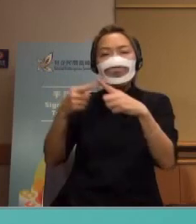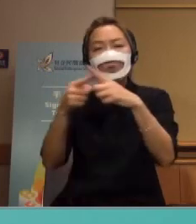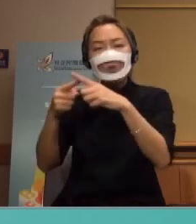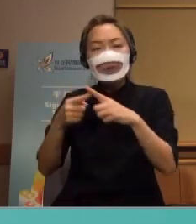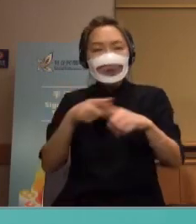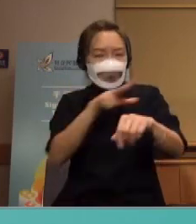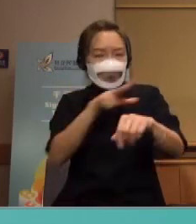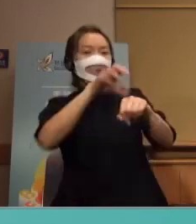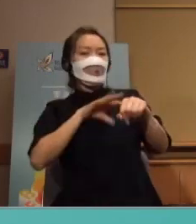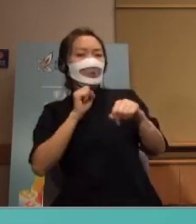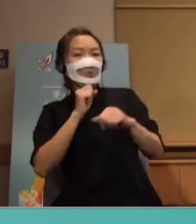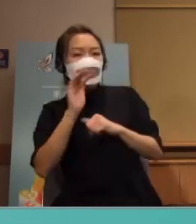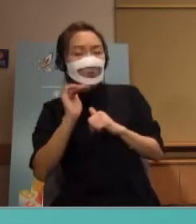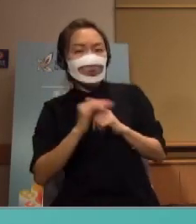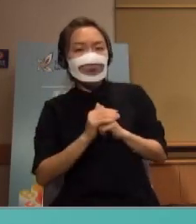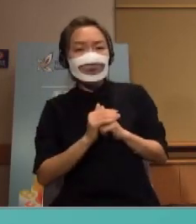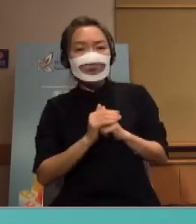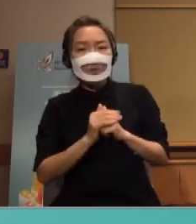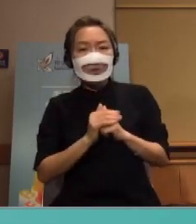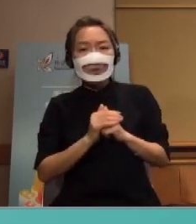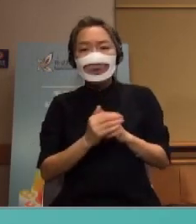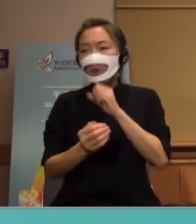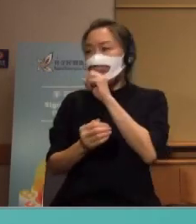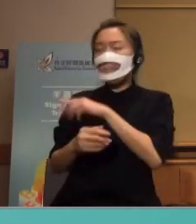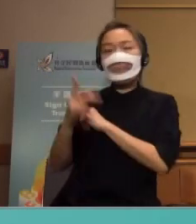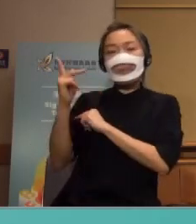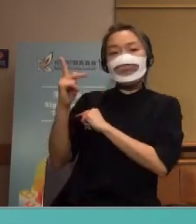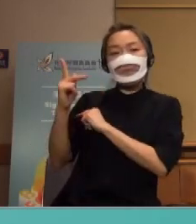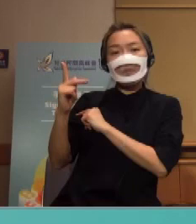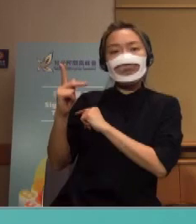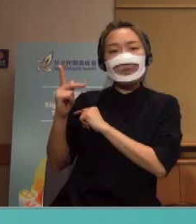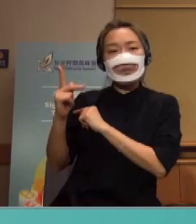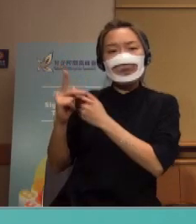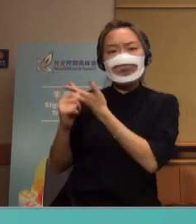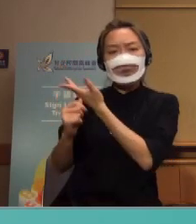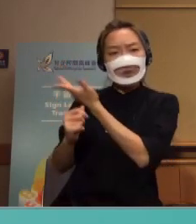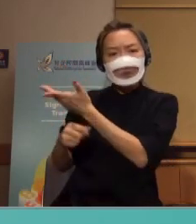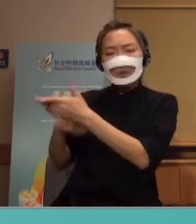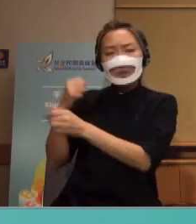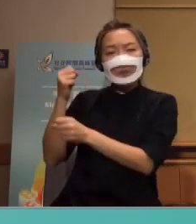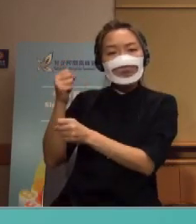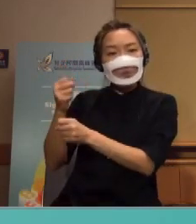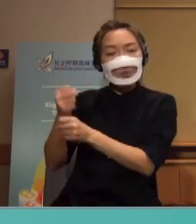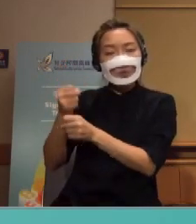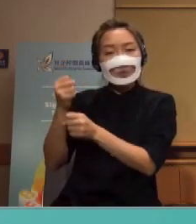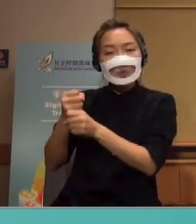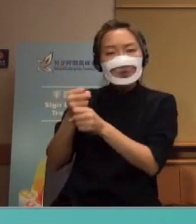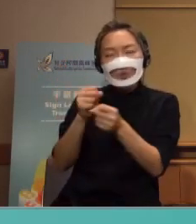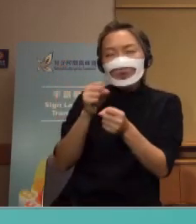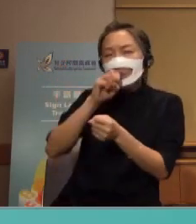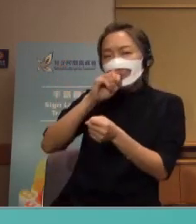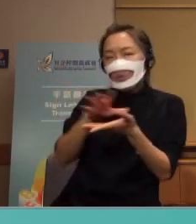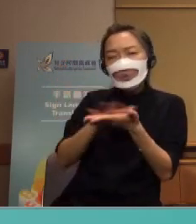UI UX, because that is also very much an important part of storytelling. But I think because Dialogue in the Dark, your